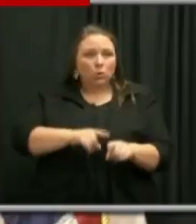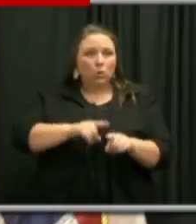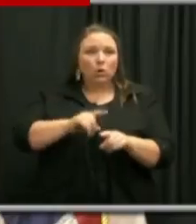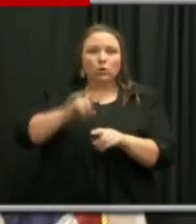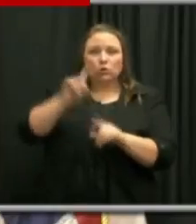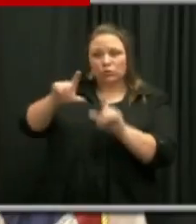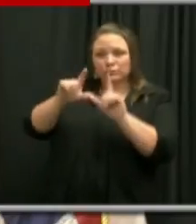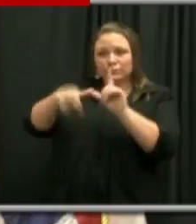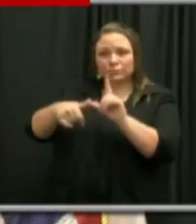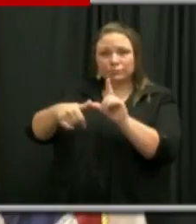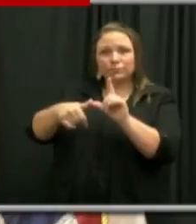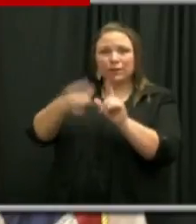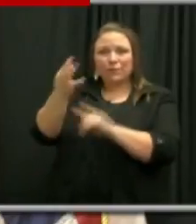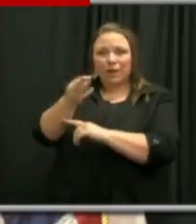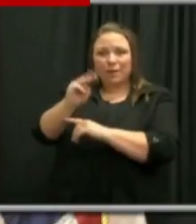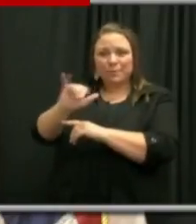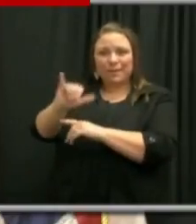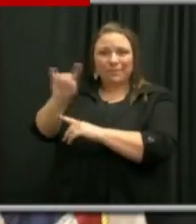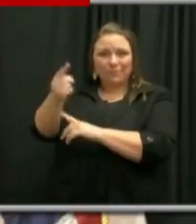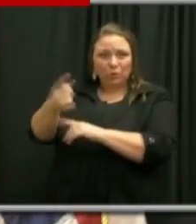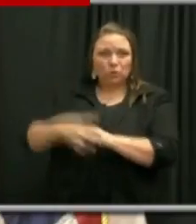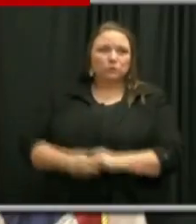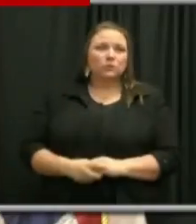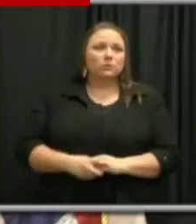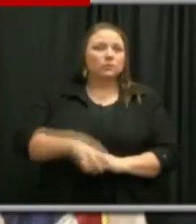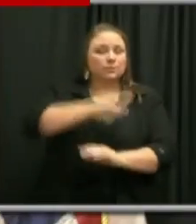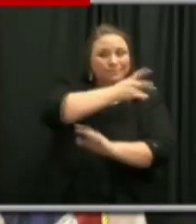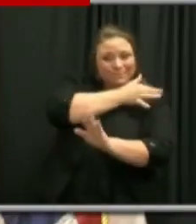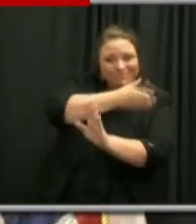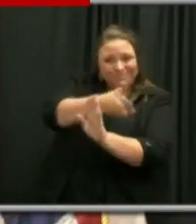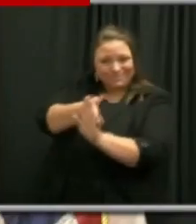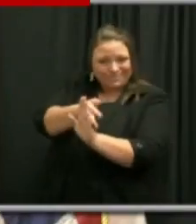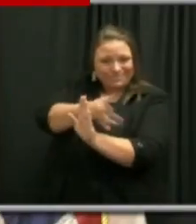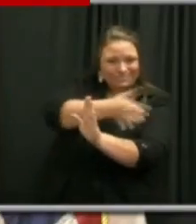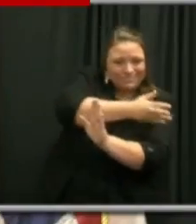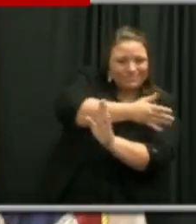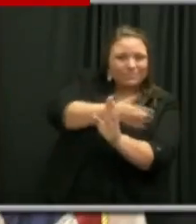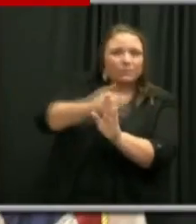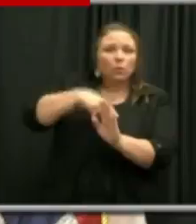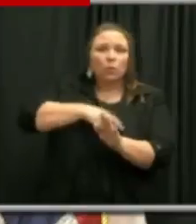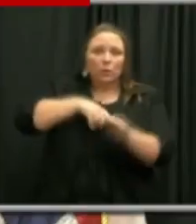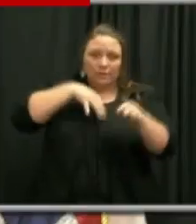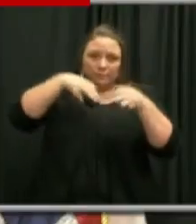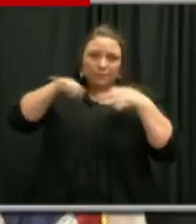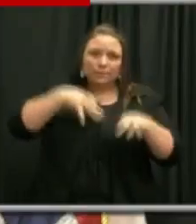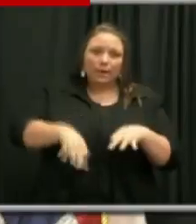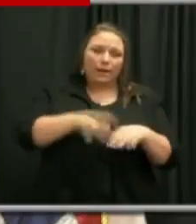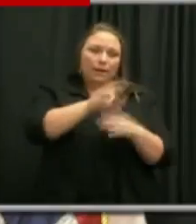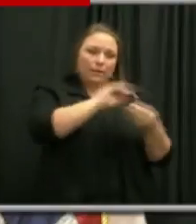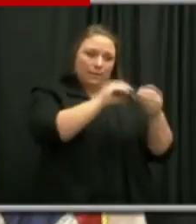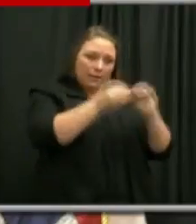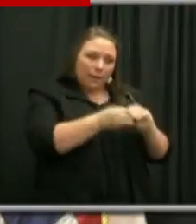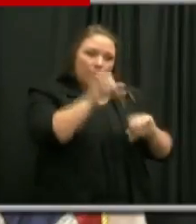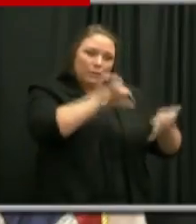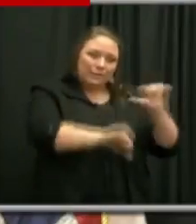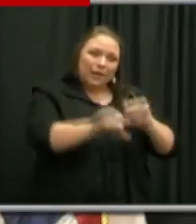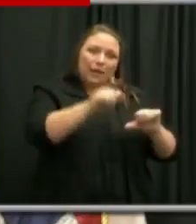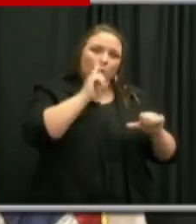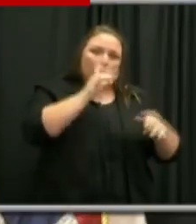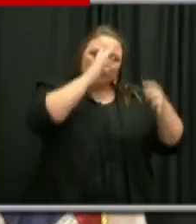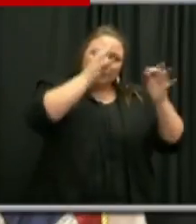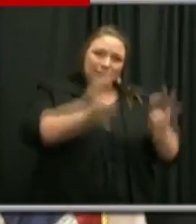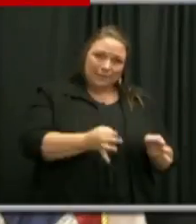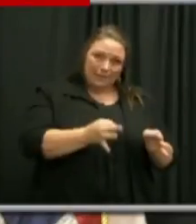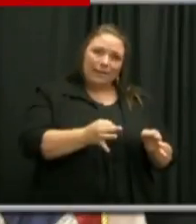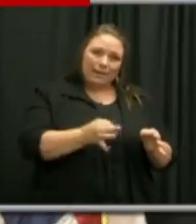to expire this Friday, May 1st. From the beginning, we have said we will let the data drive our decisions. We cannot look at one